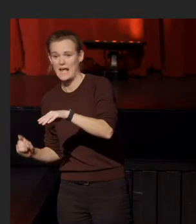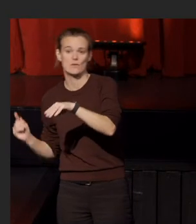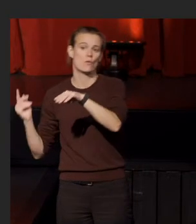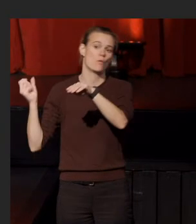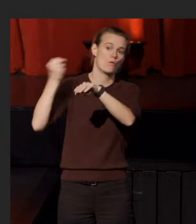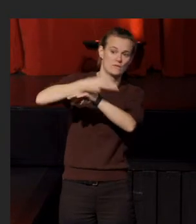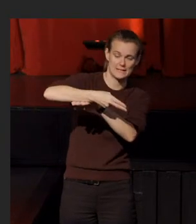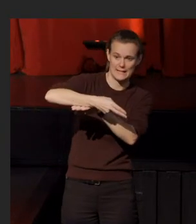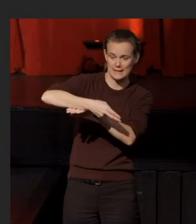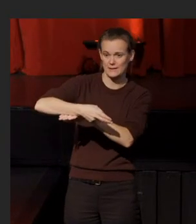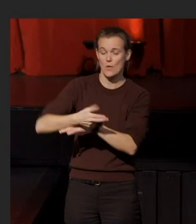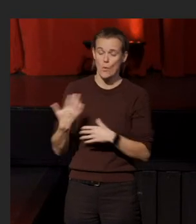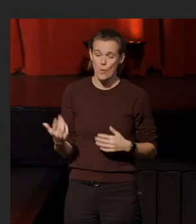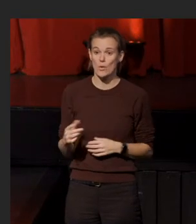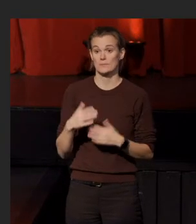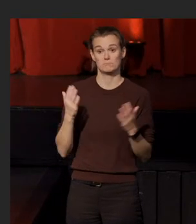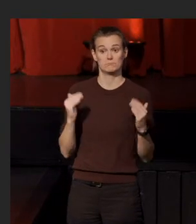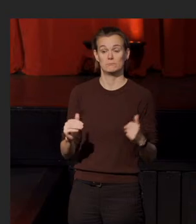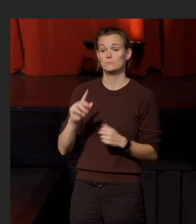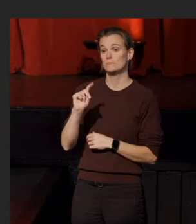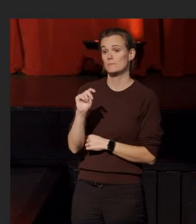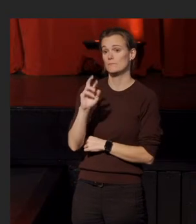of